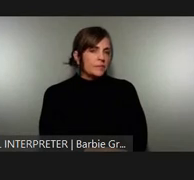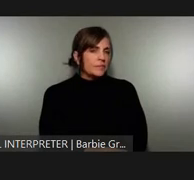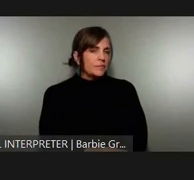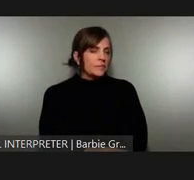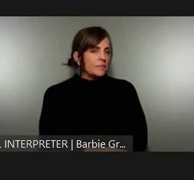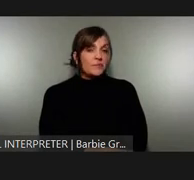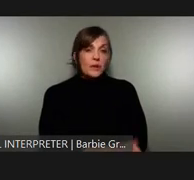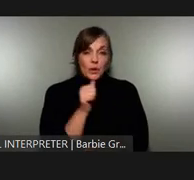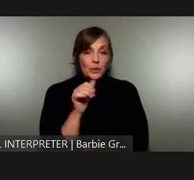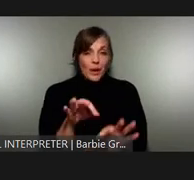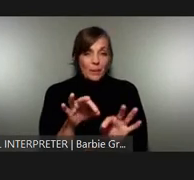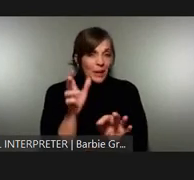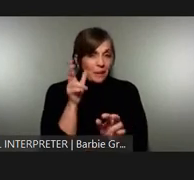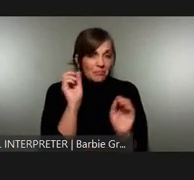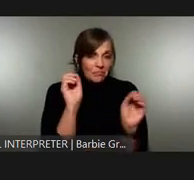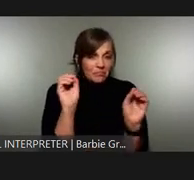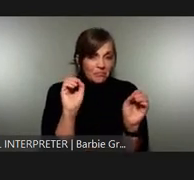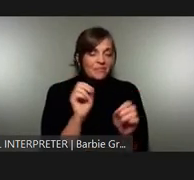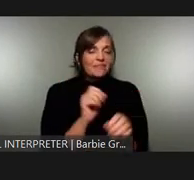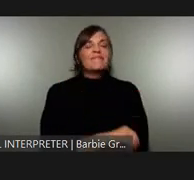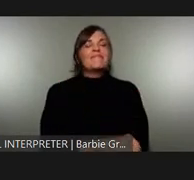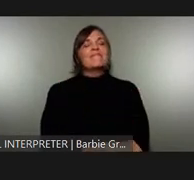And it's sounding like we're not picking the audio up from this.